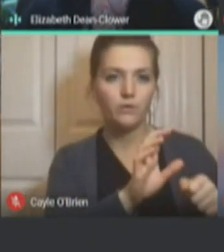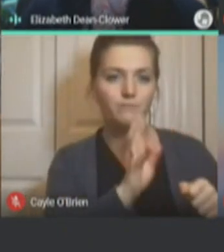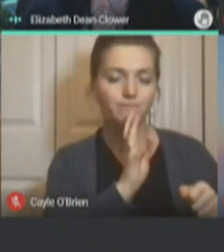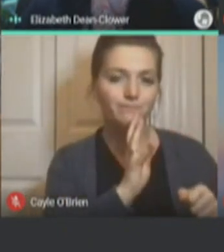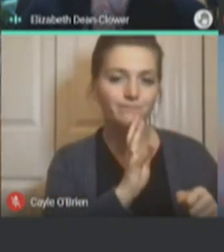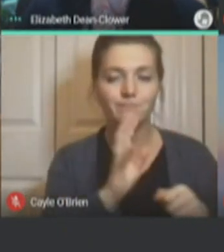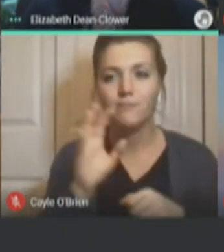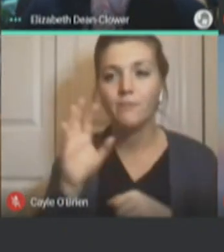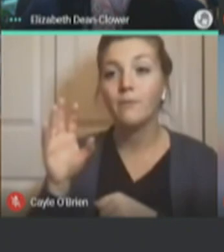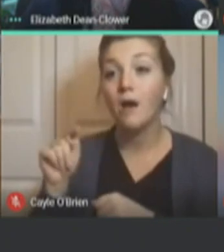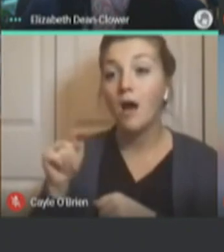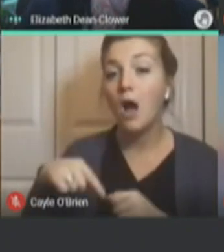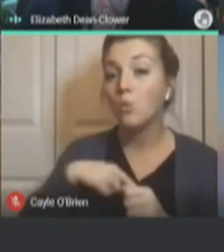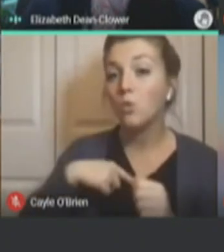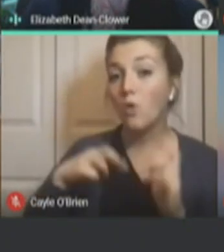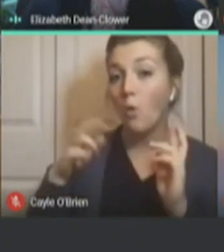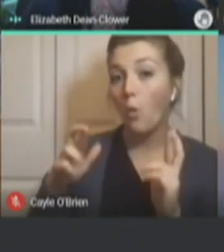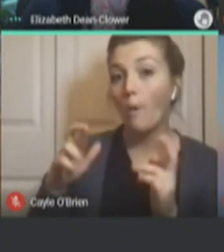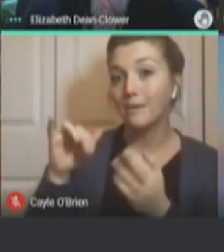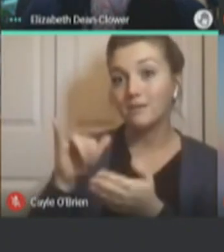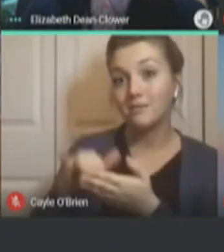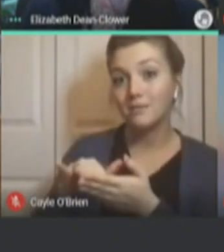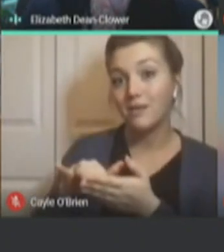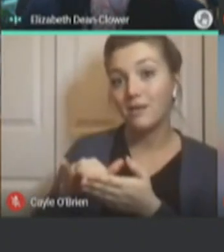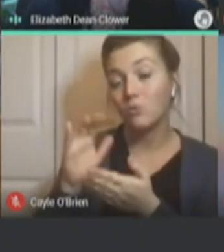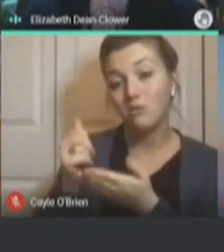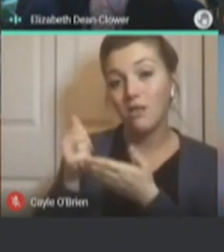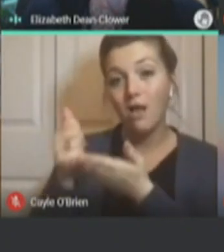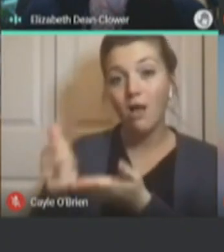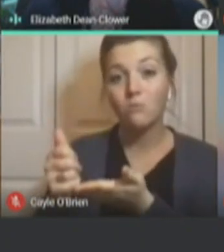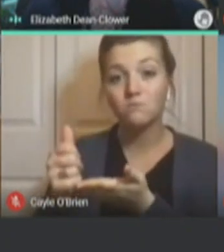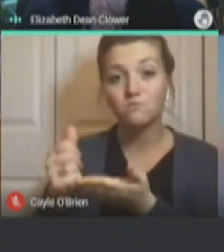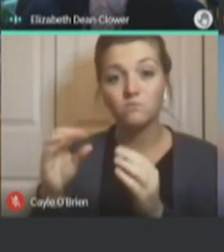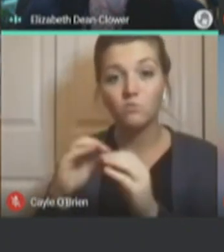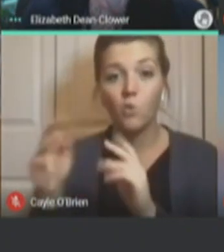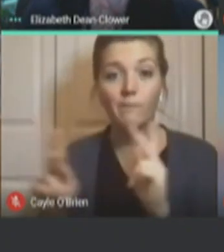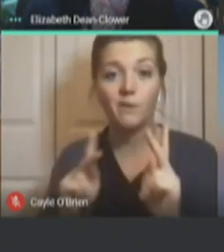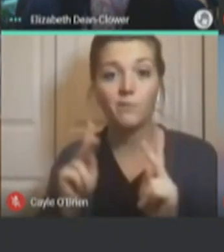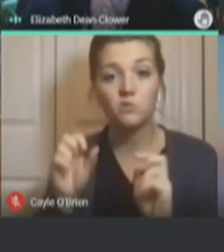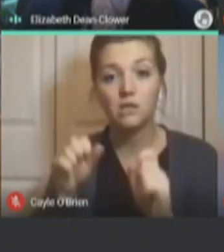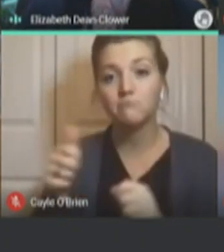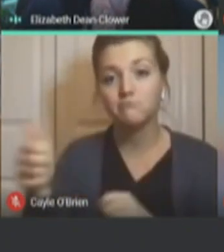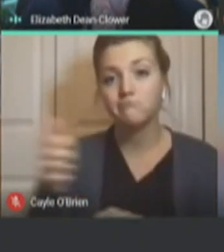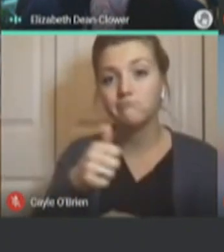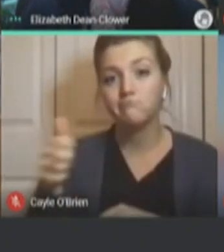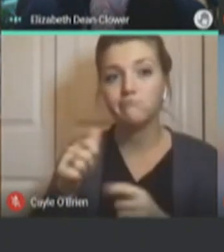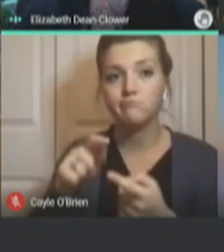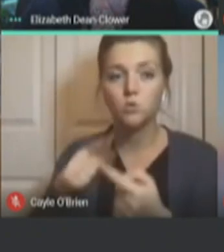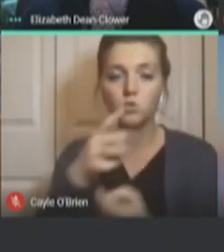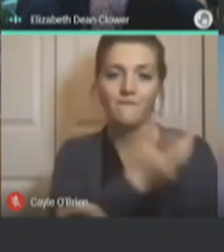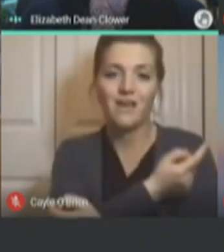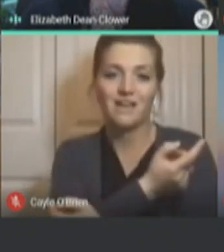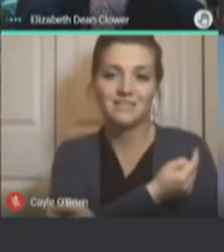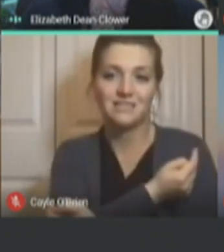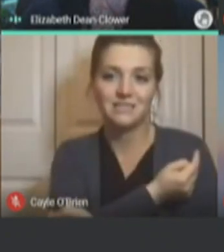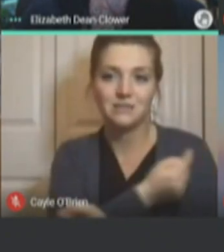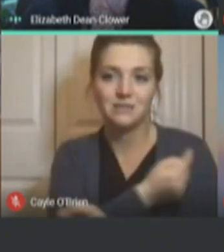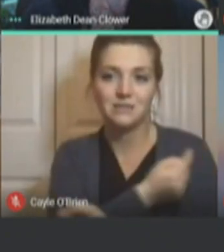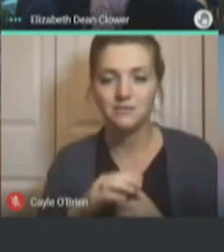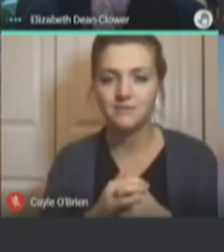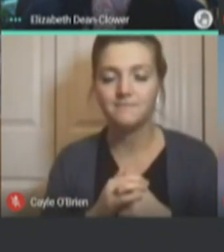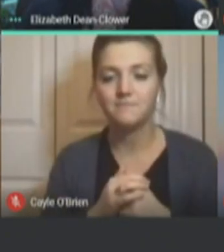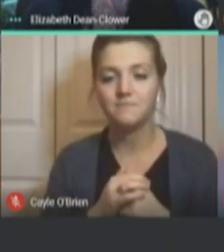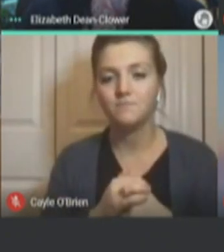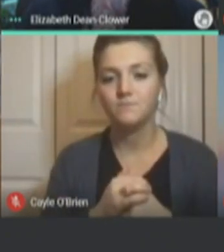that that's another way of helping more people access them for who won't be receiving them through these other